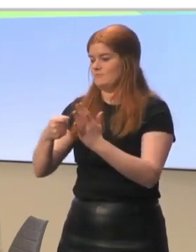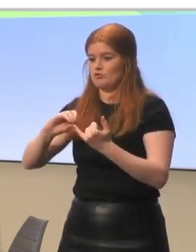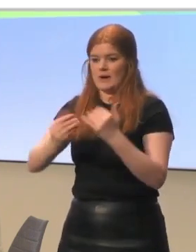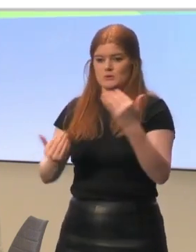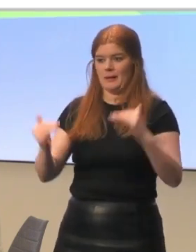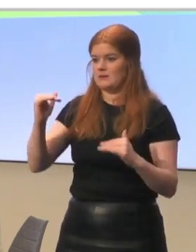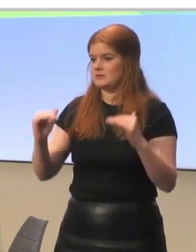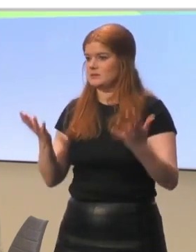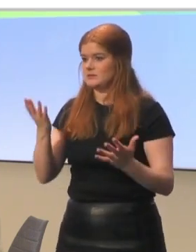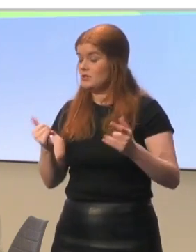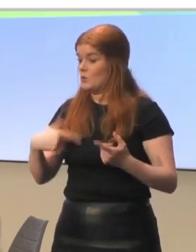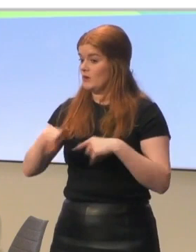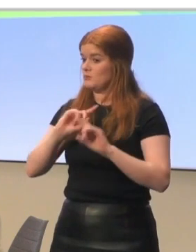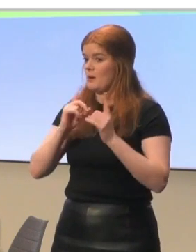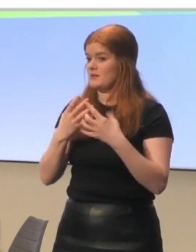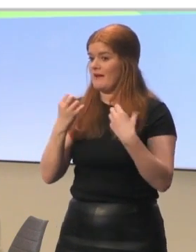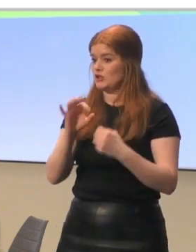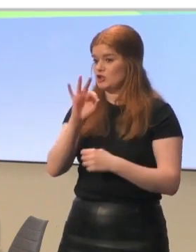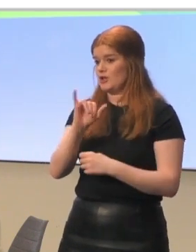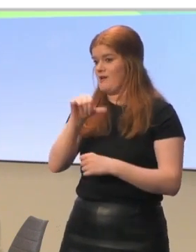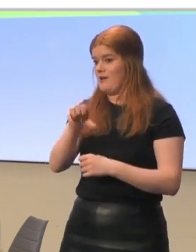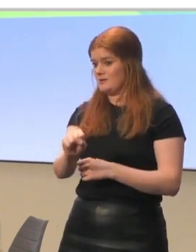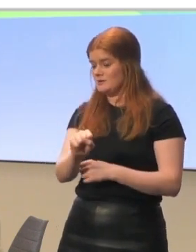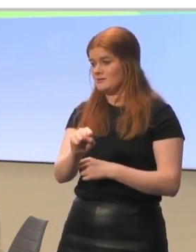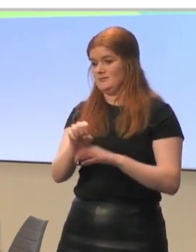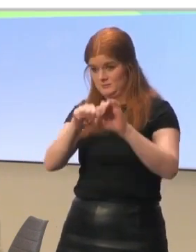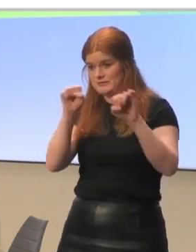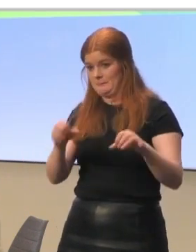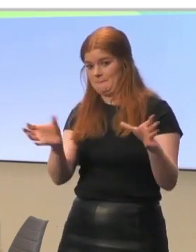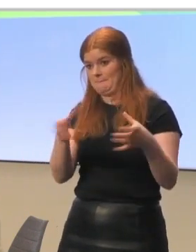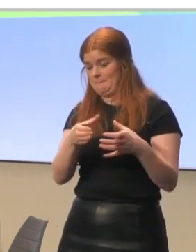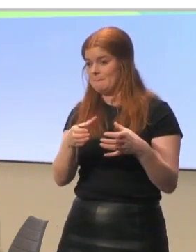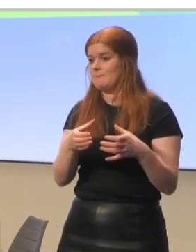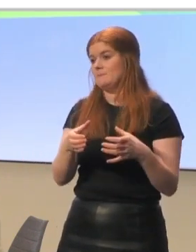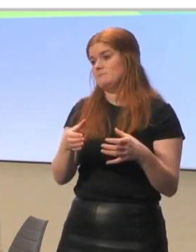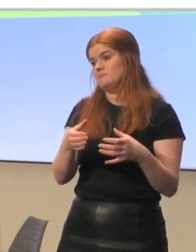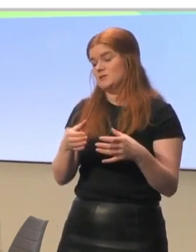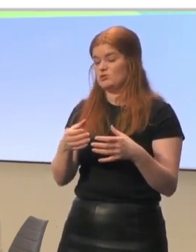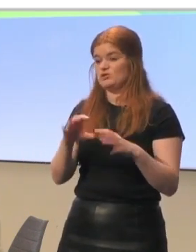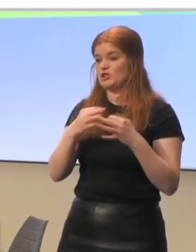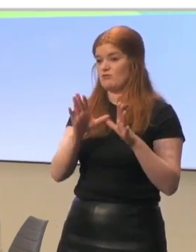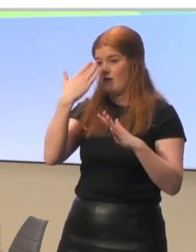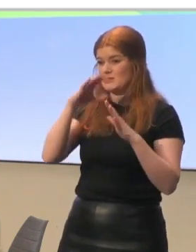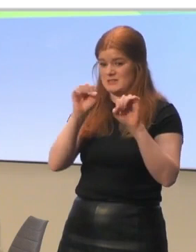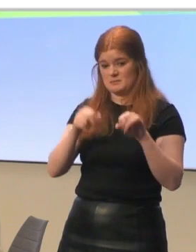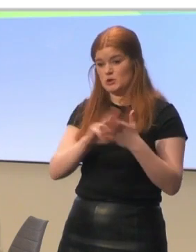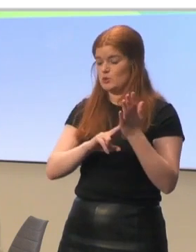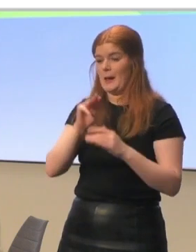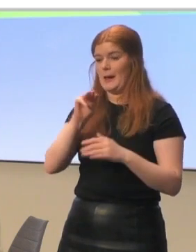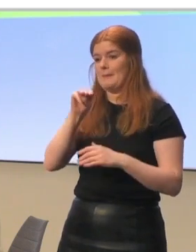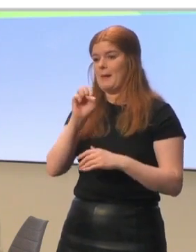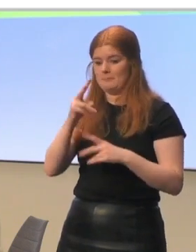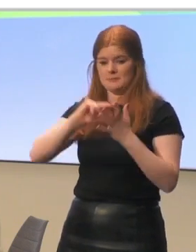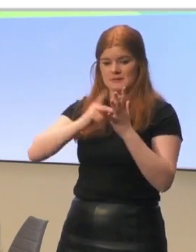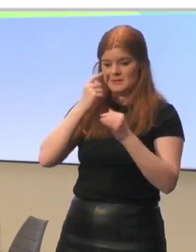it. And the department have a GIS system which it can be is utilised to map out